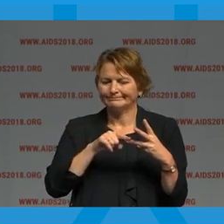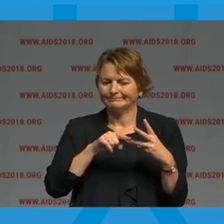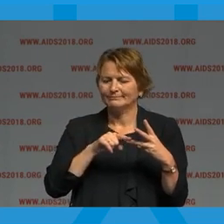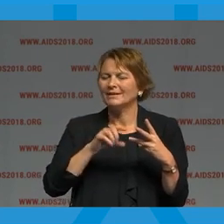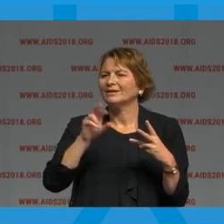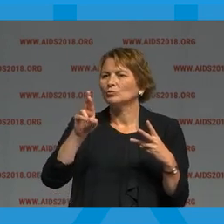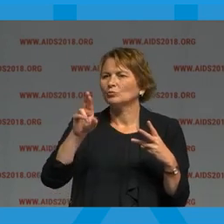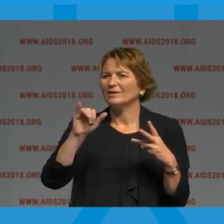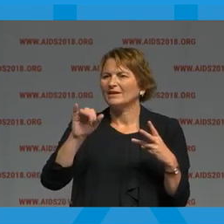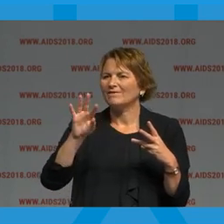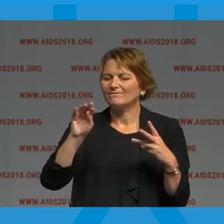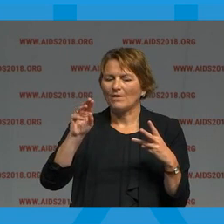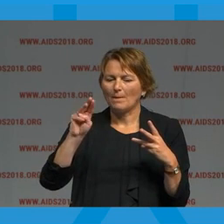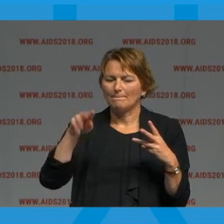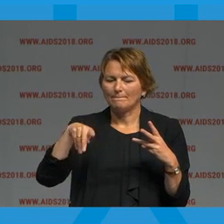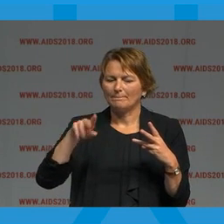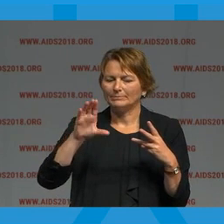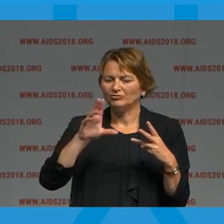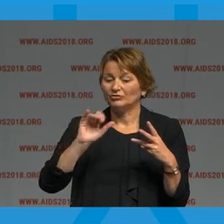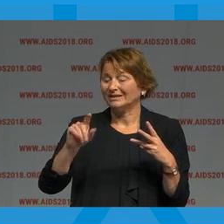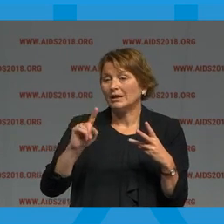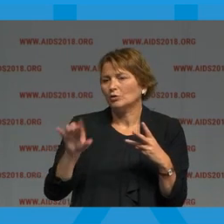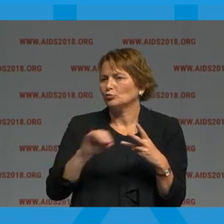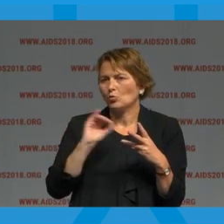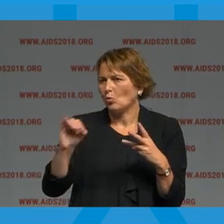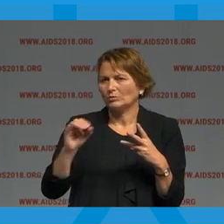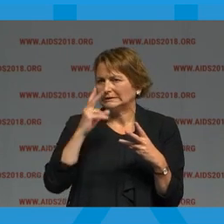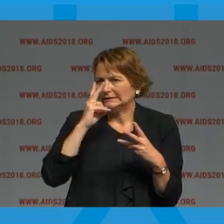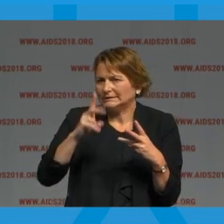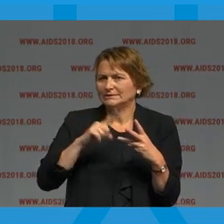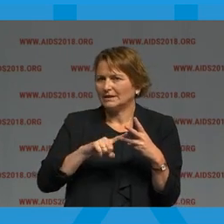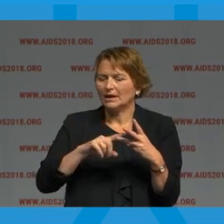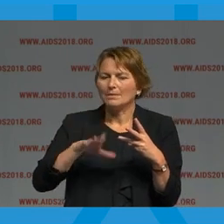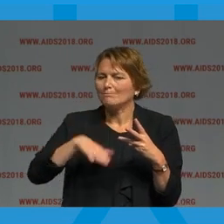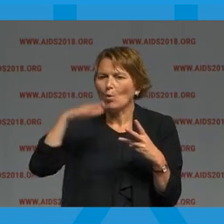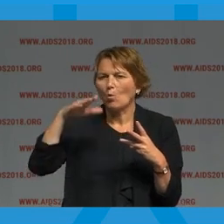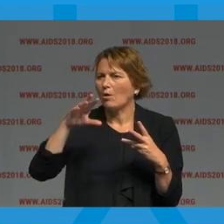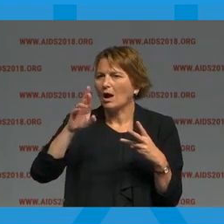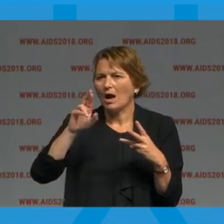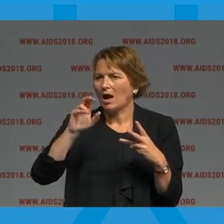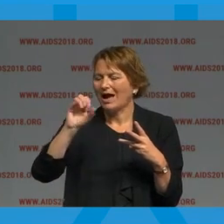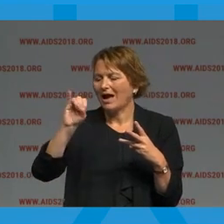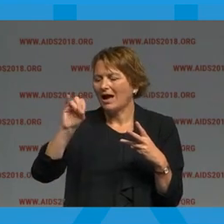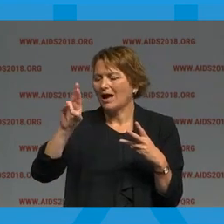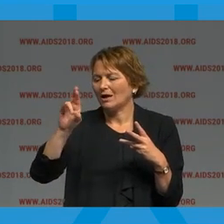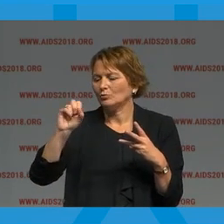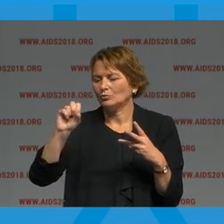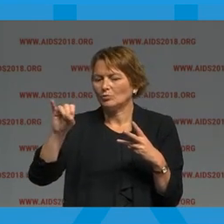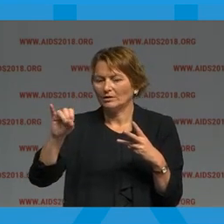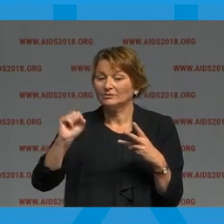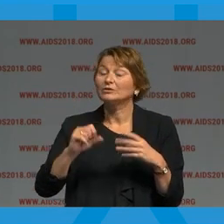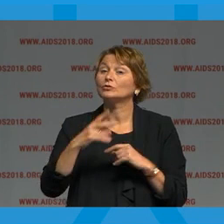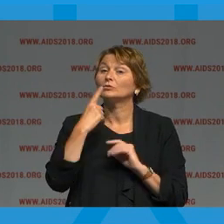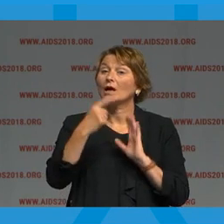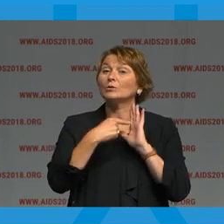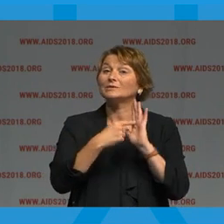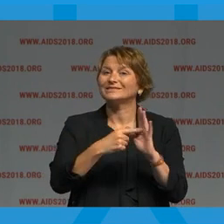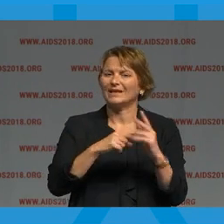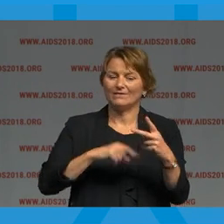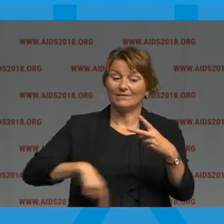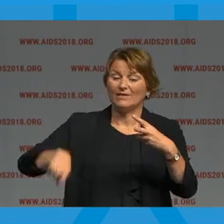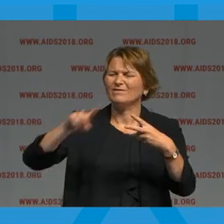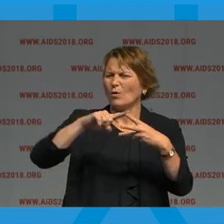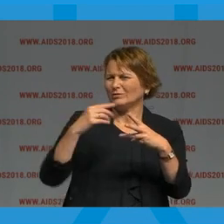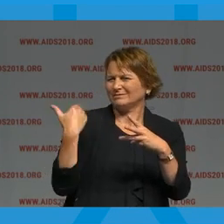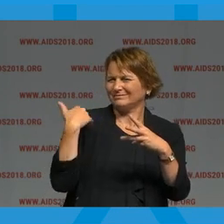In none of those cases an increase of iris was found. And let me show you some results of the reality trial, in